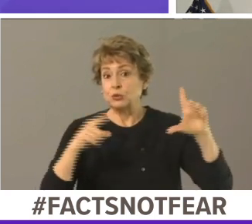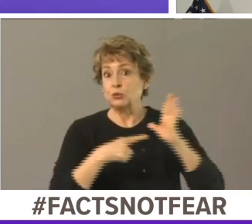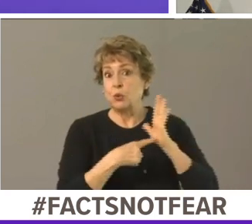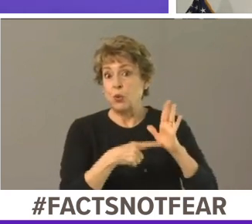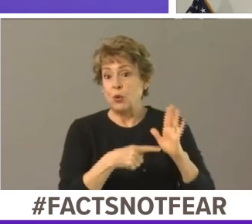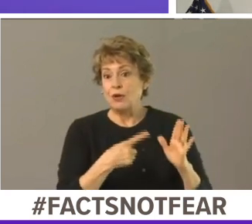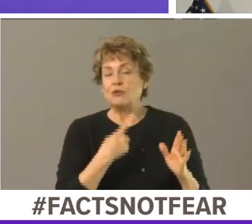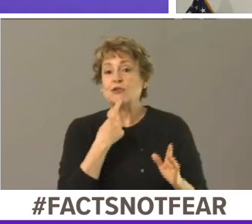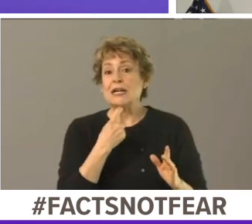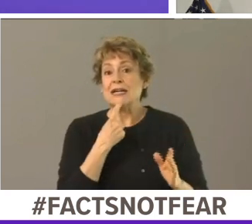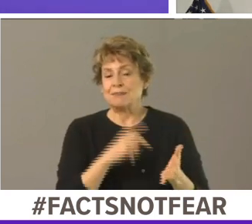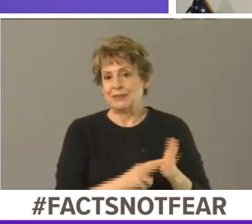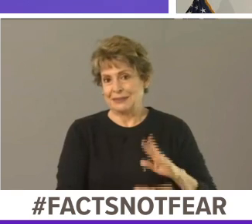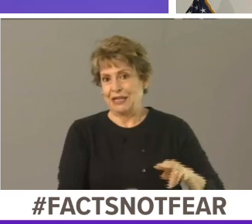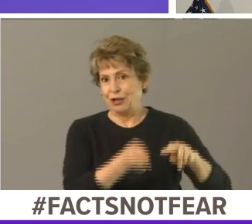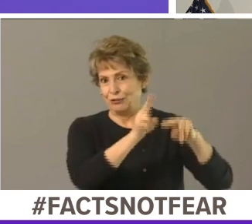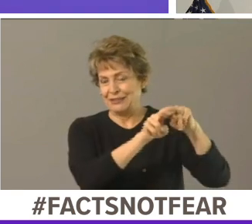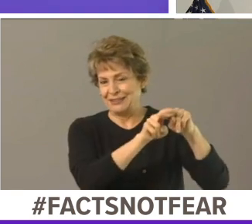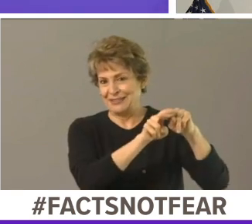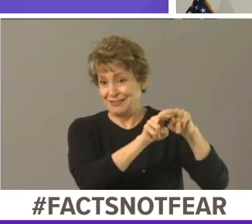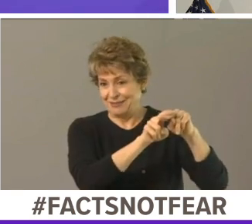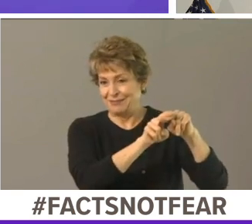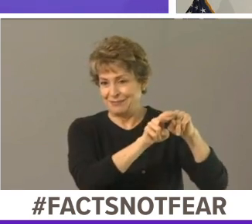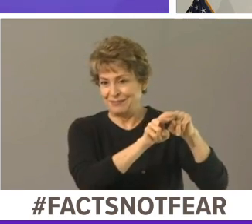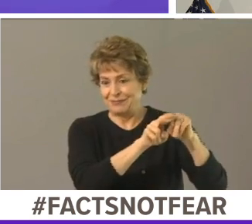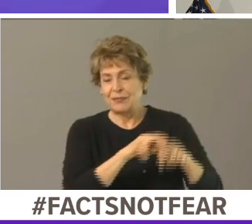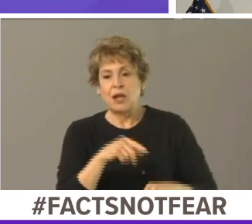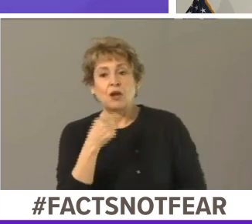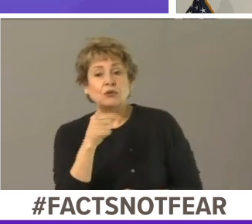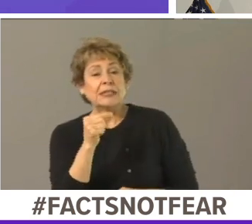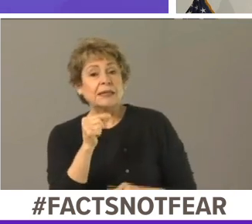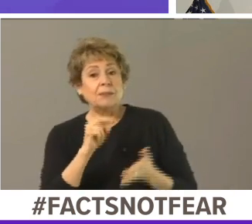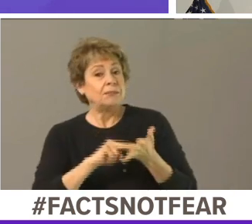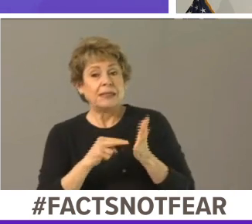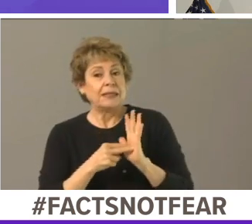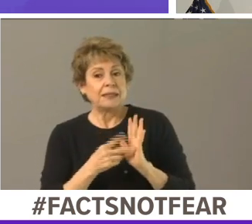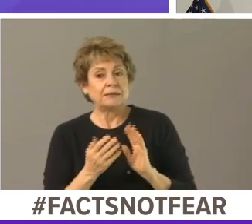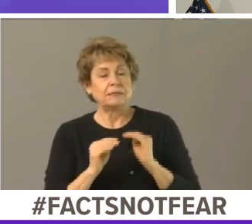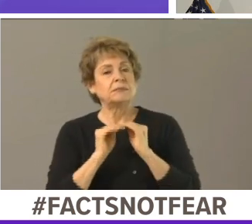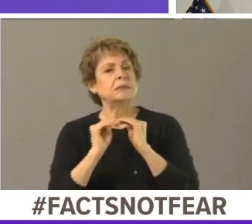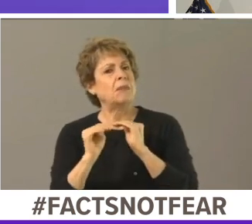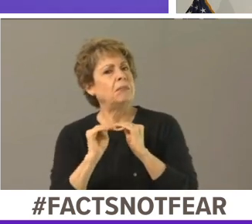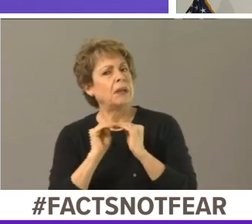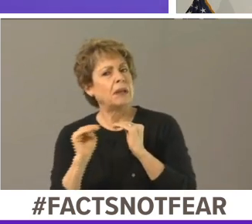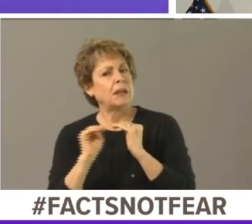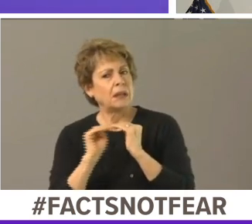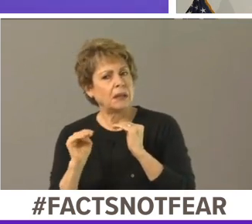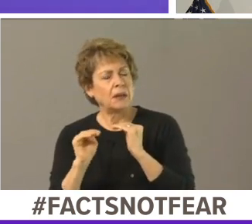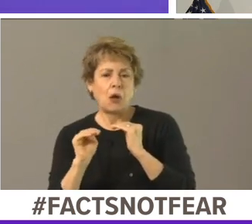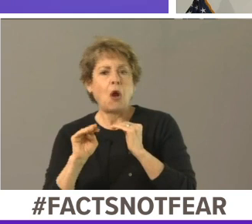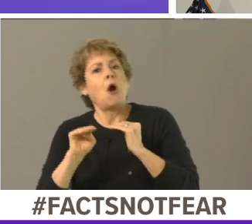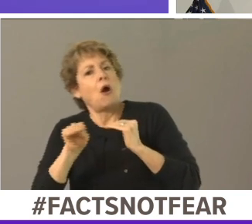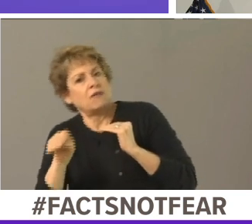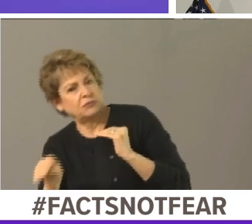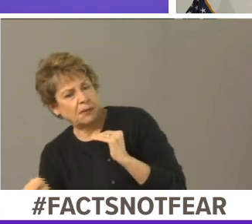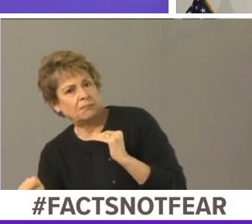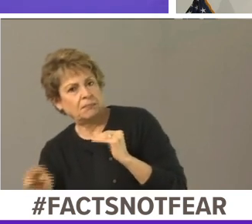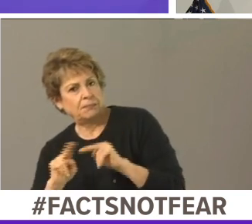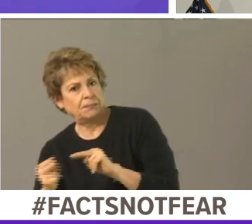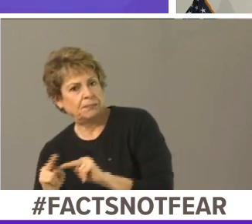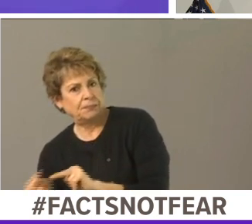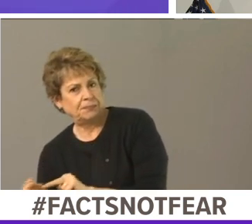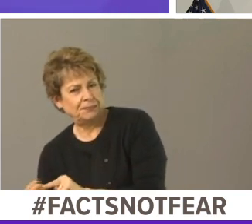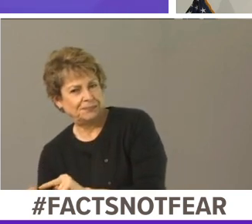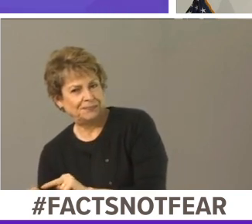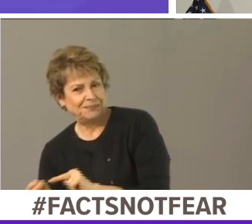it's green, it's leveling or going down. And where it's yellow, it's steadying. Arizona is in